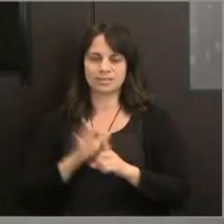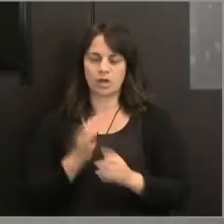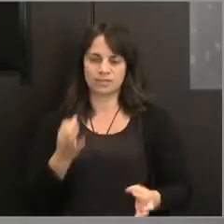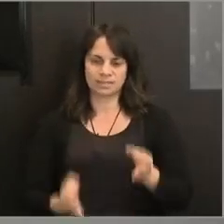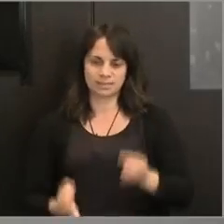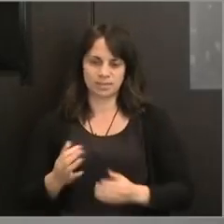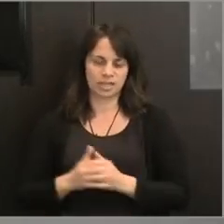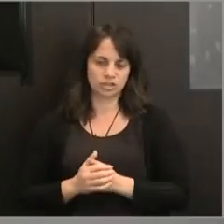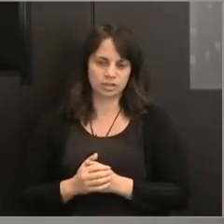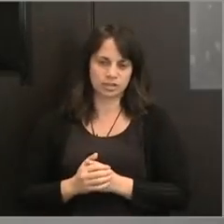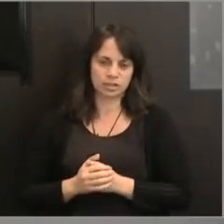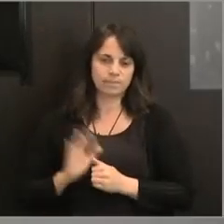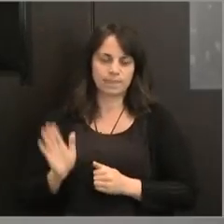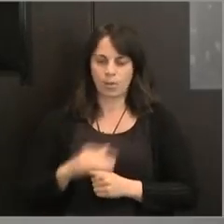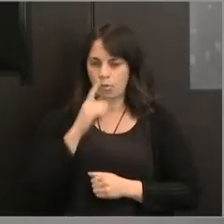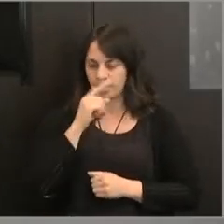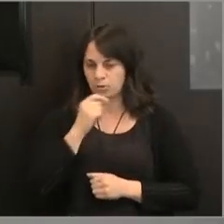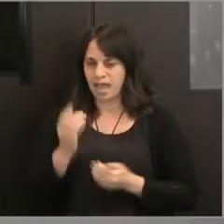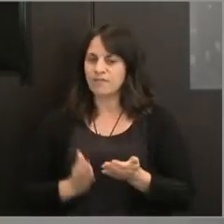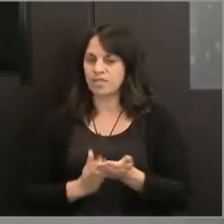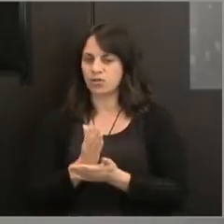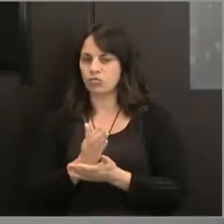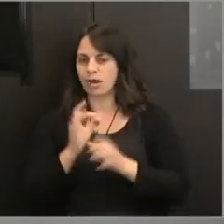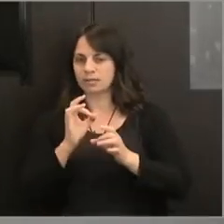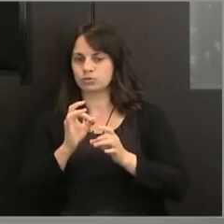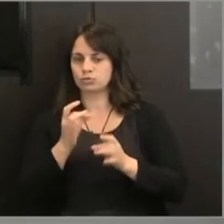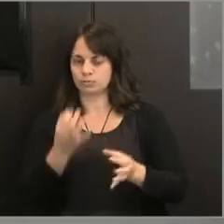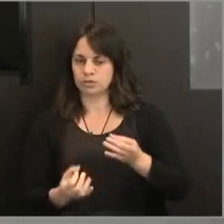all peoples have the right of self-determination.